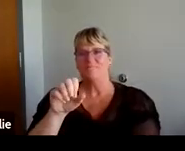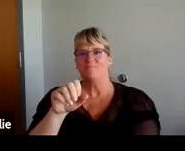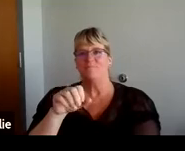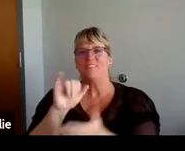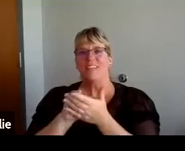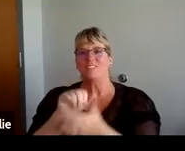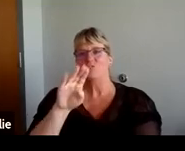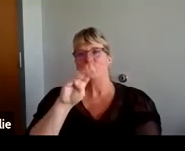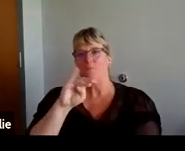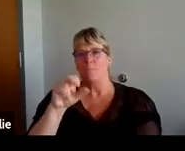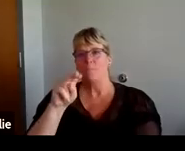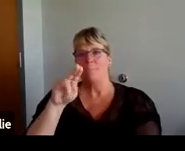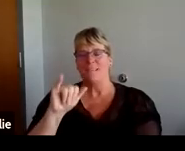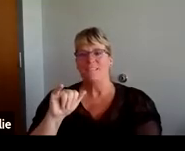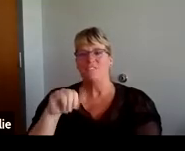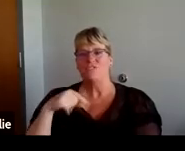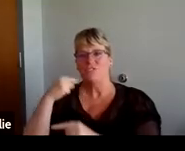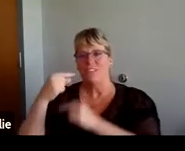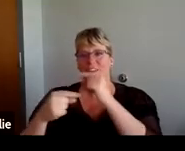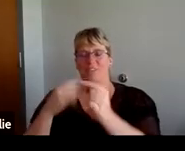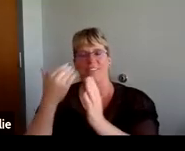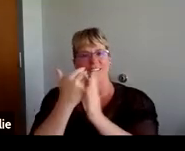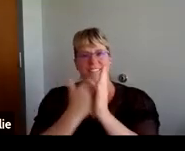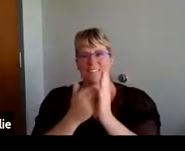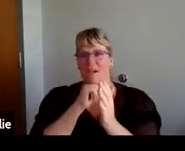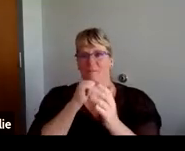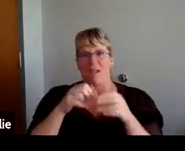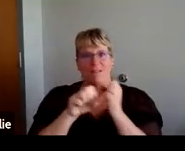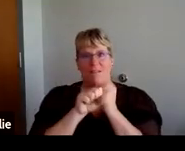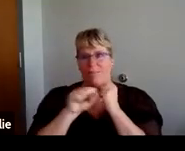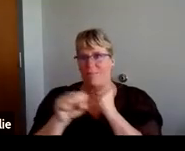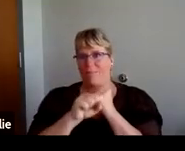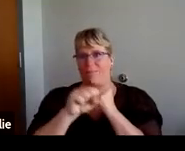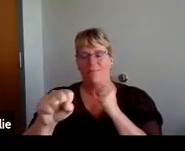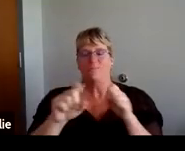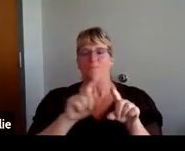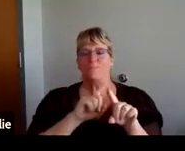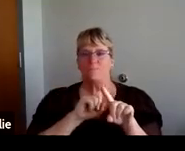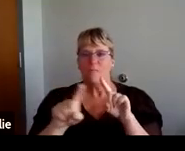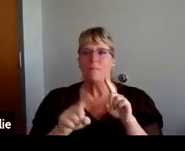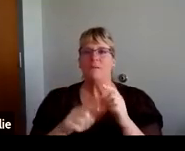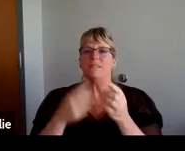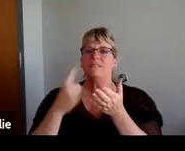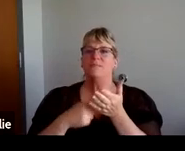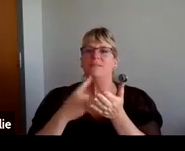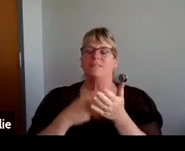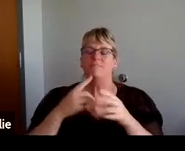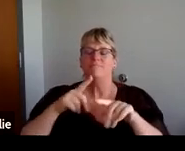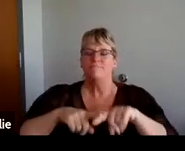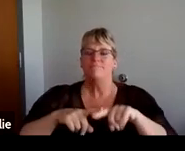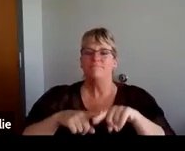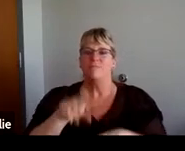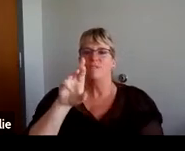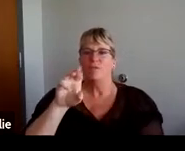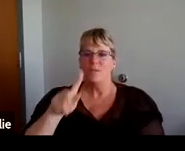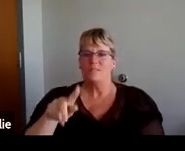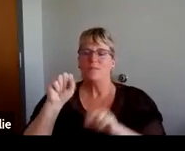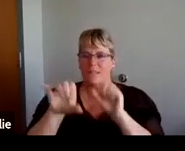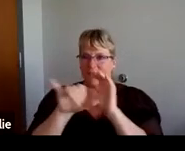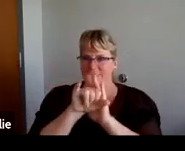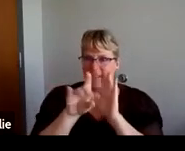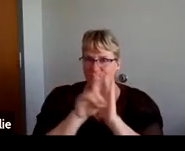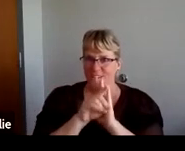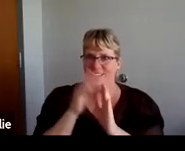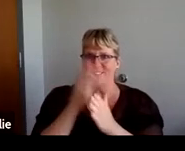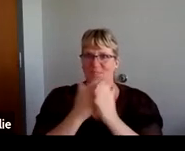mini genetic lesson. I'm not going to belabor that, but aggression, impulsivity, risk-taking, we can identify some of